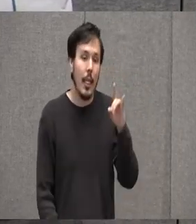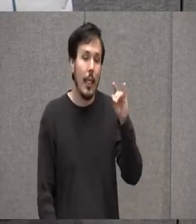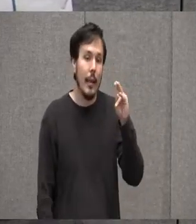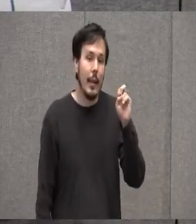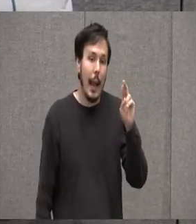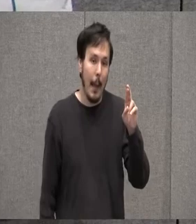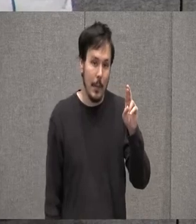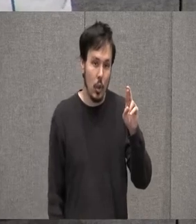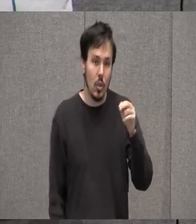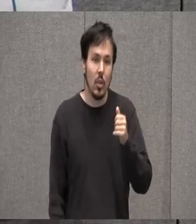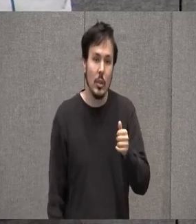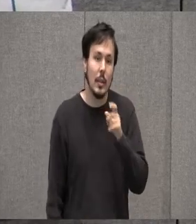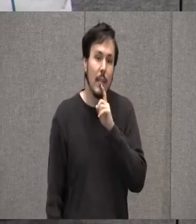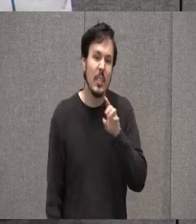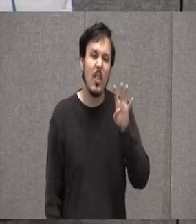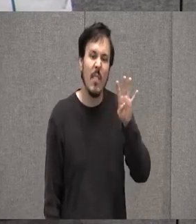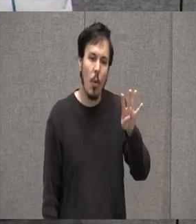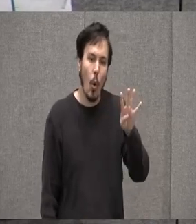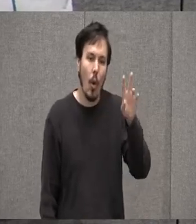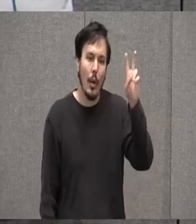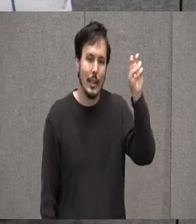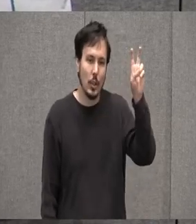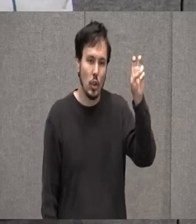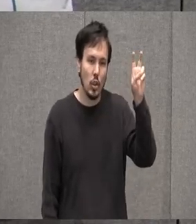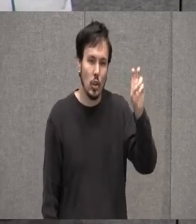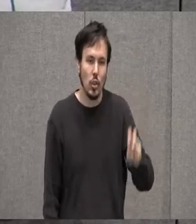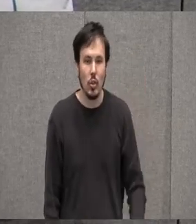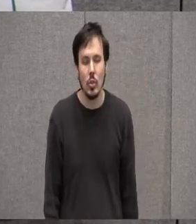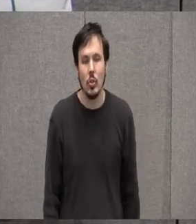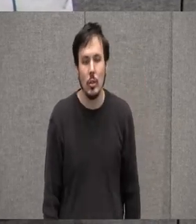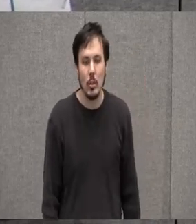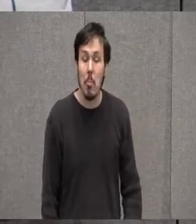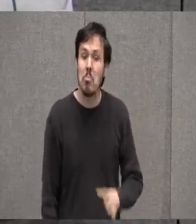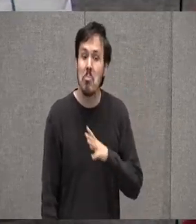is 4 inches.